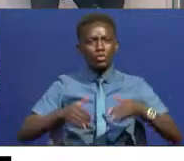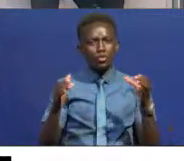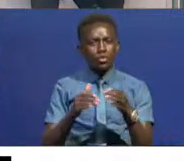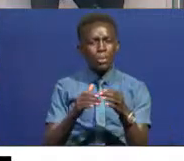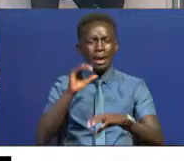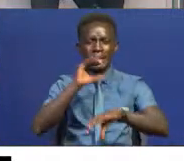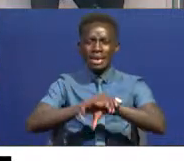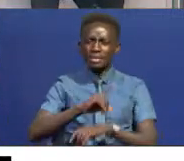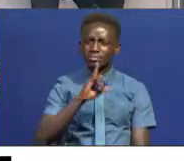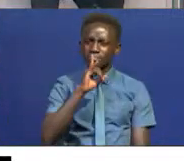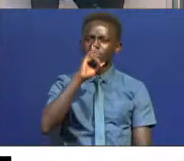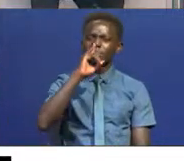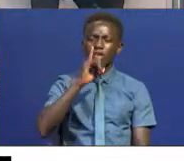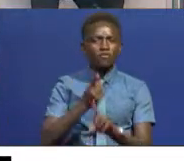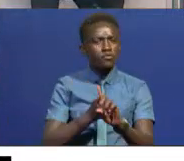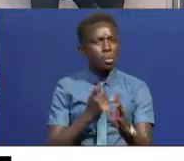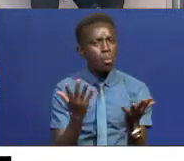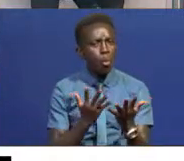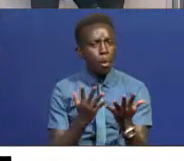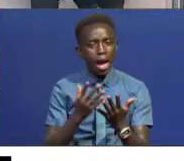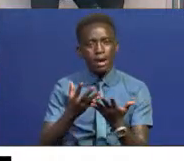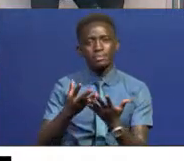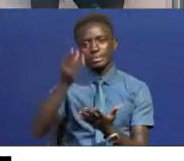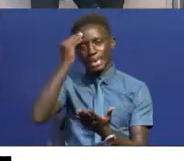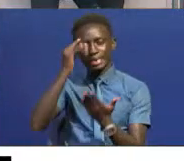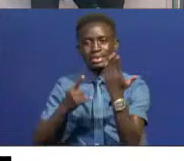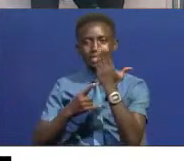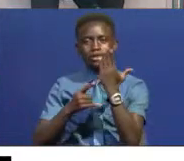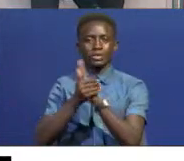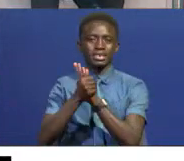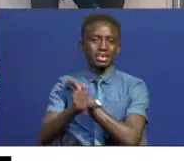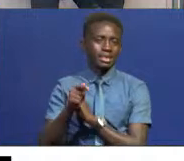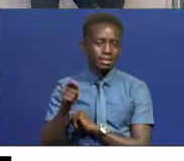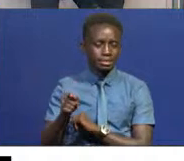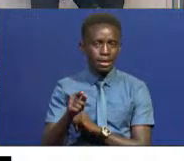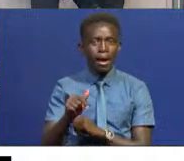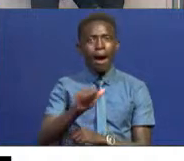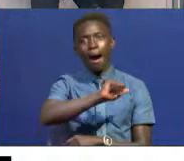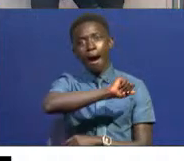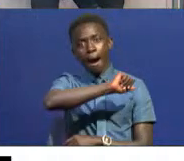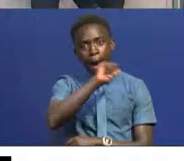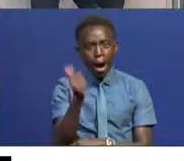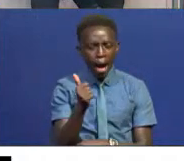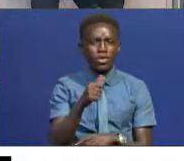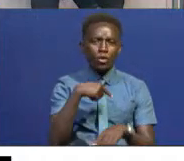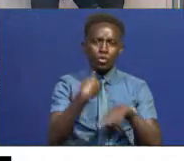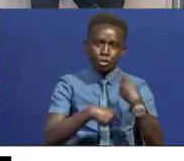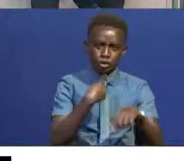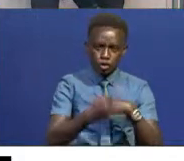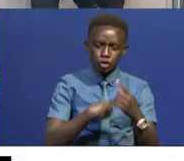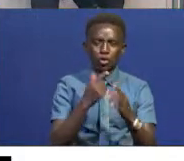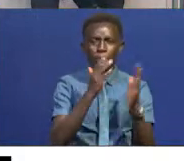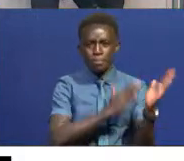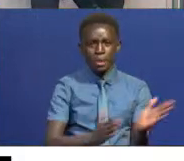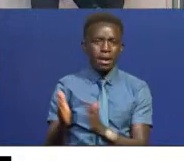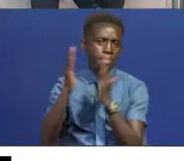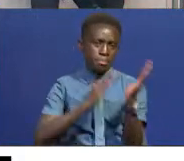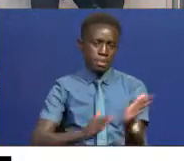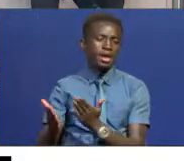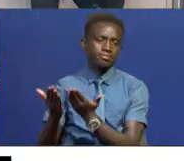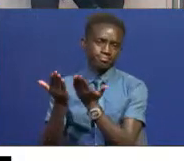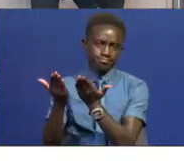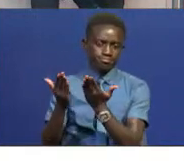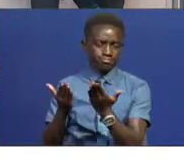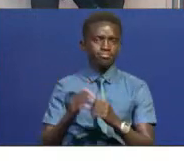skills. And many more are in the pipeline as we implement our program. There is no